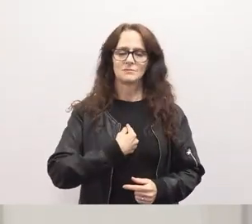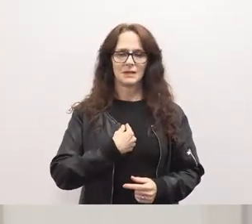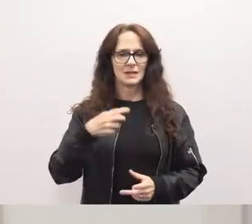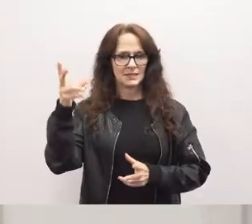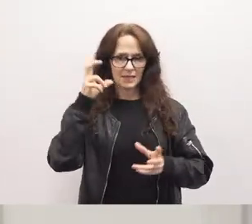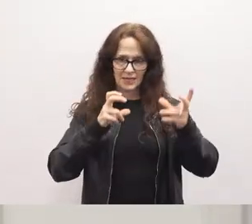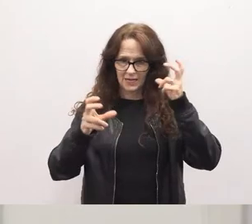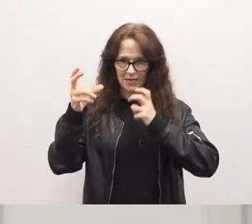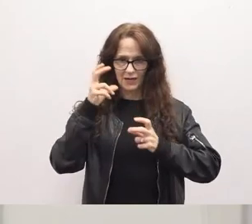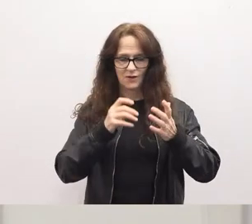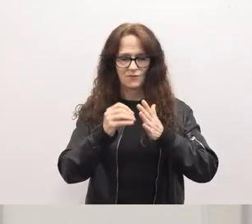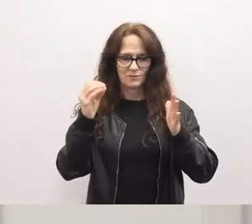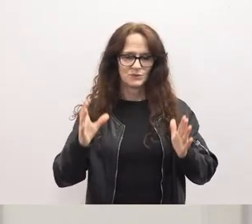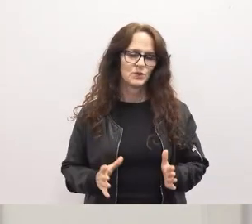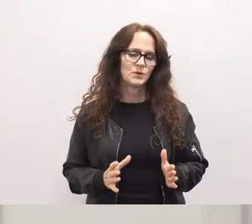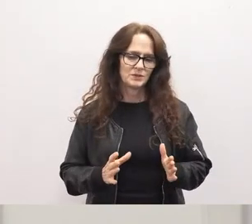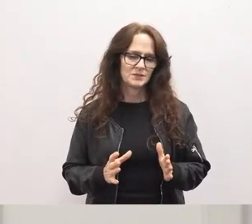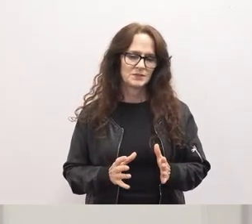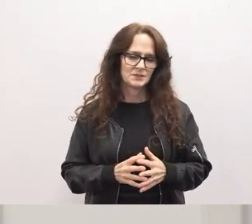hear from students and